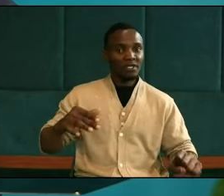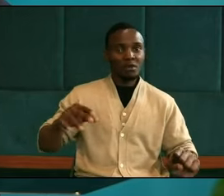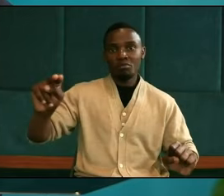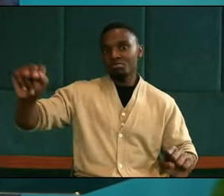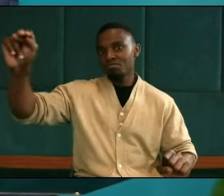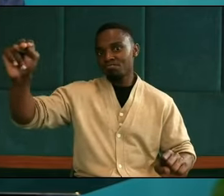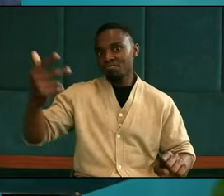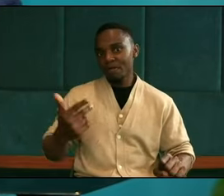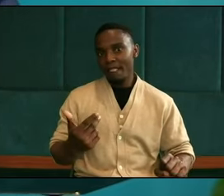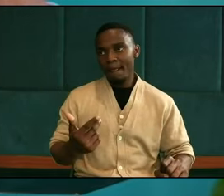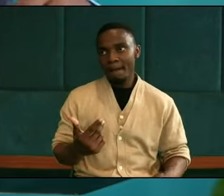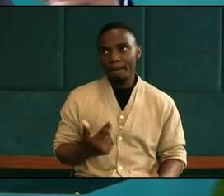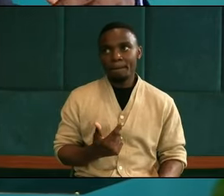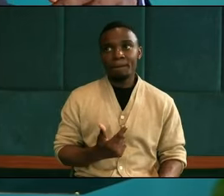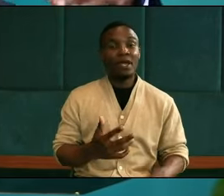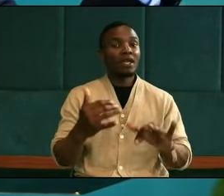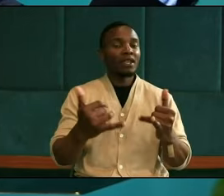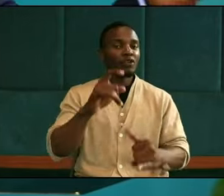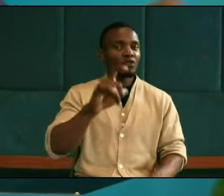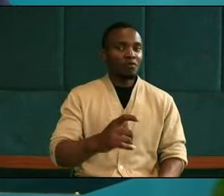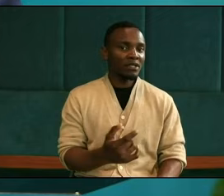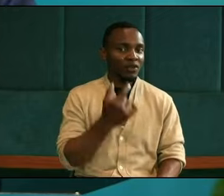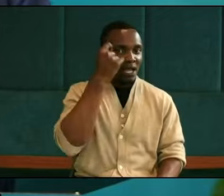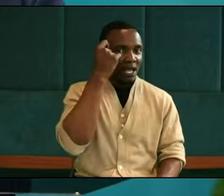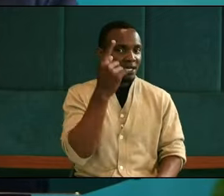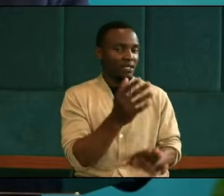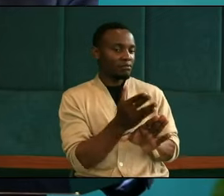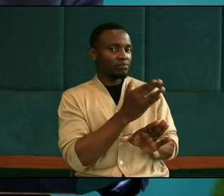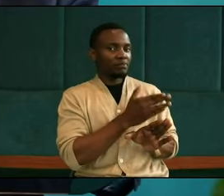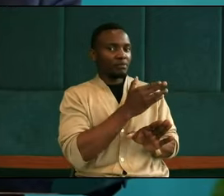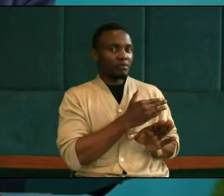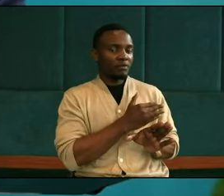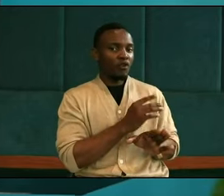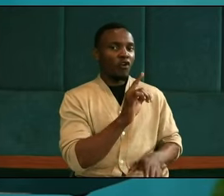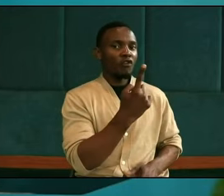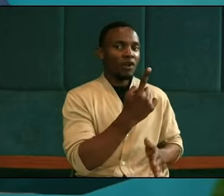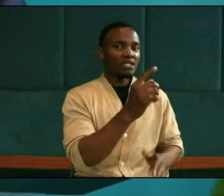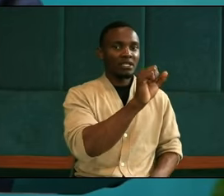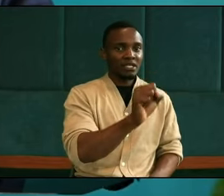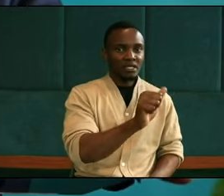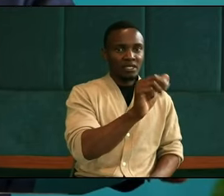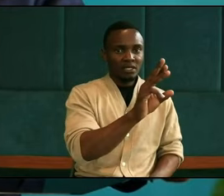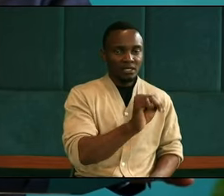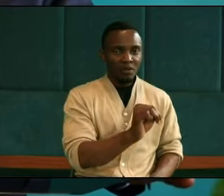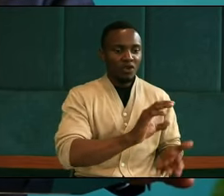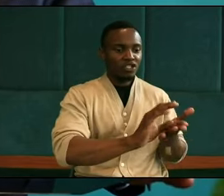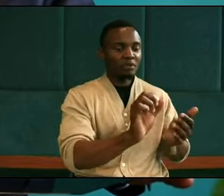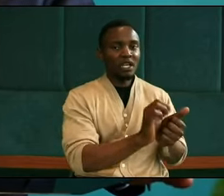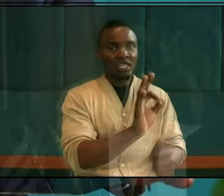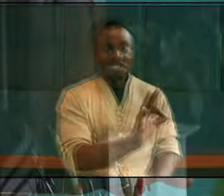south at Geba? Now, you need to go a few lines before that in 1 Samuel chapter 13 and get the